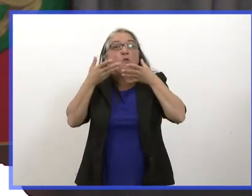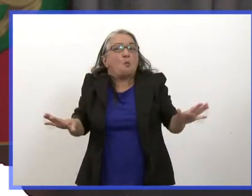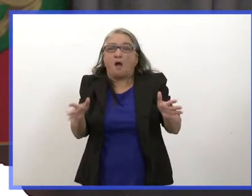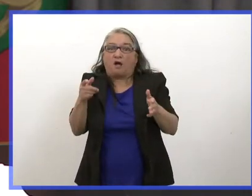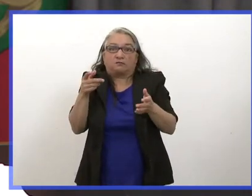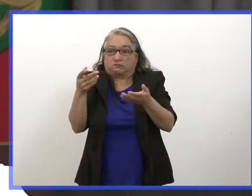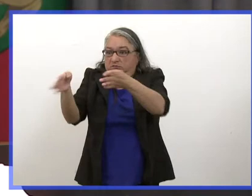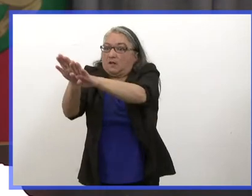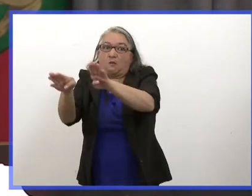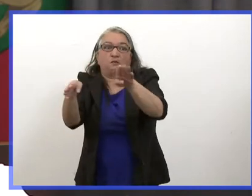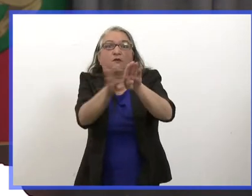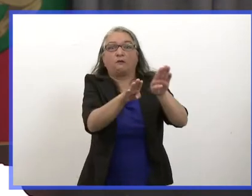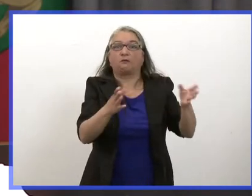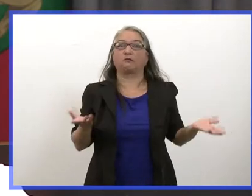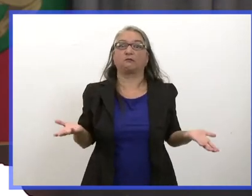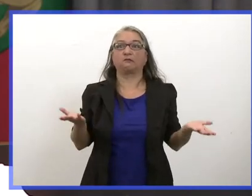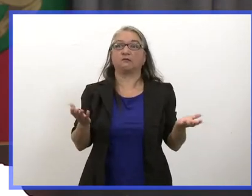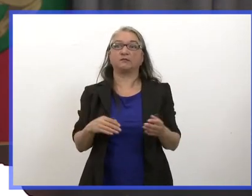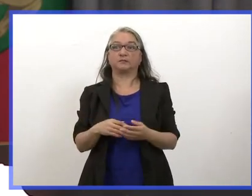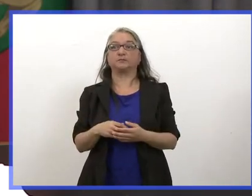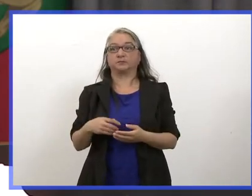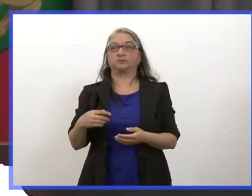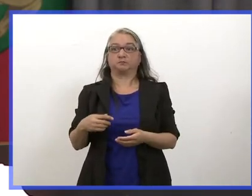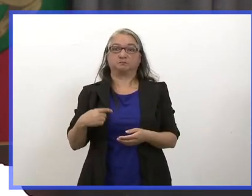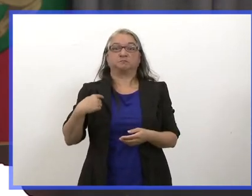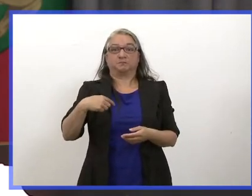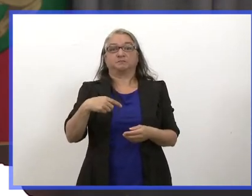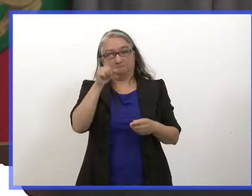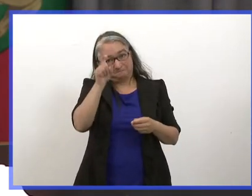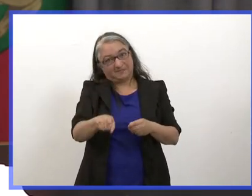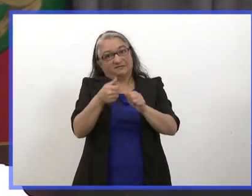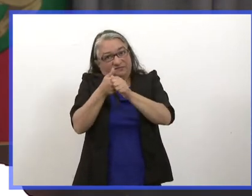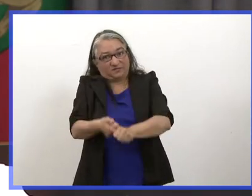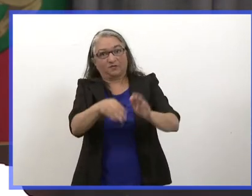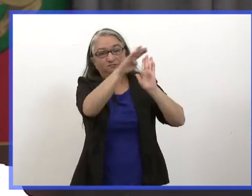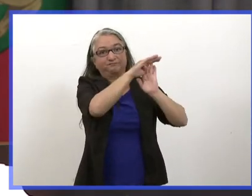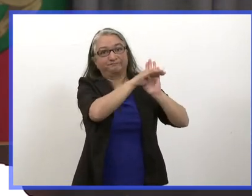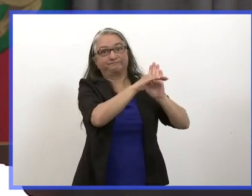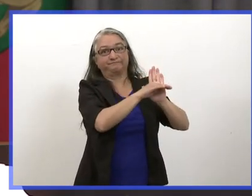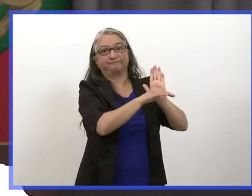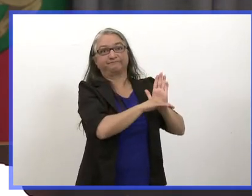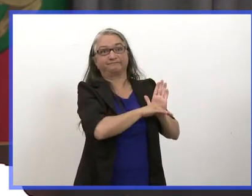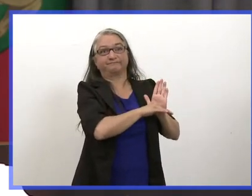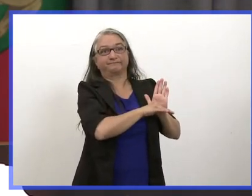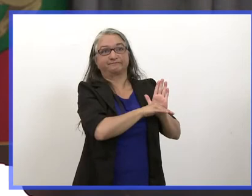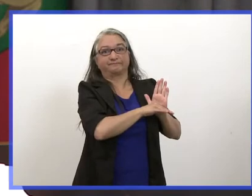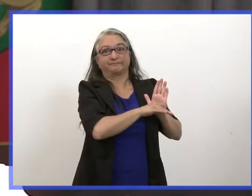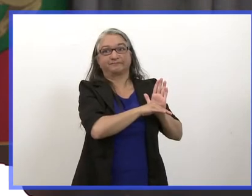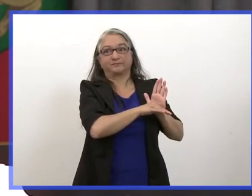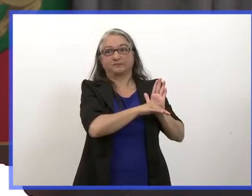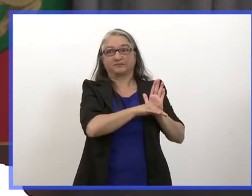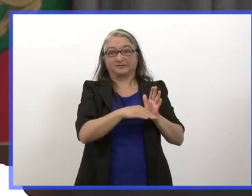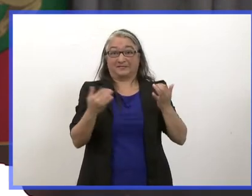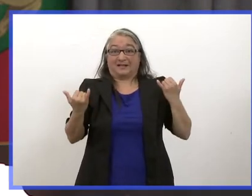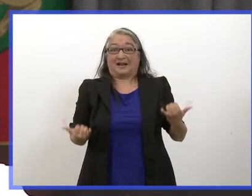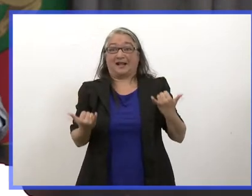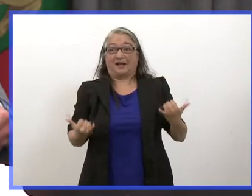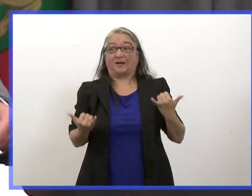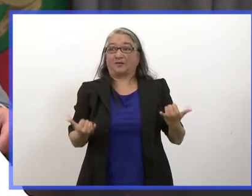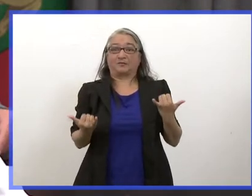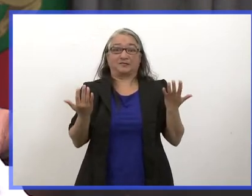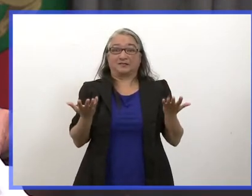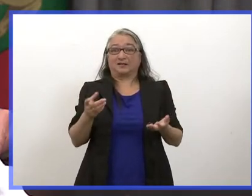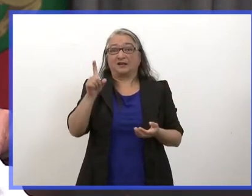system and the health of Manitobans. Right now, we have hundreds of people in hospital fighting for their lives.